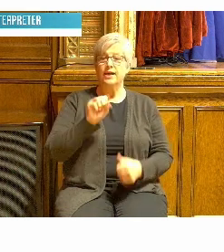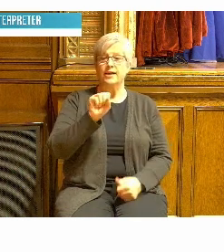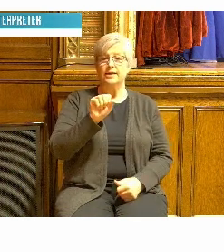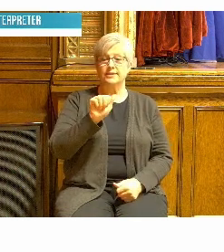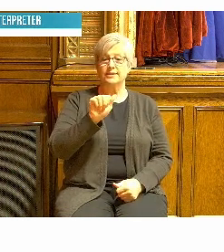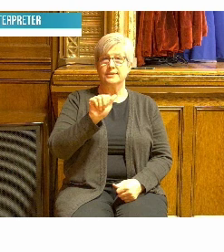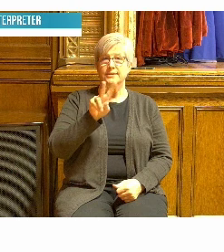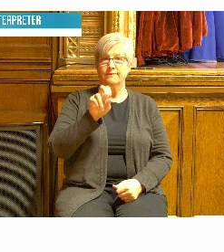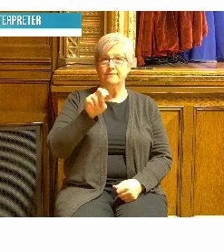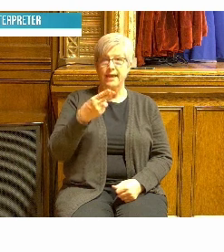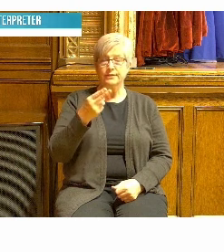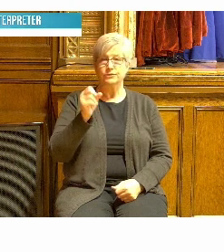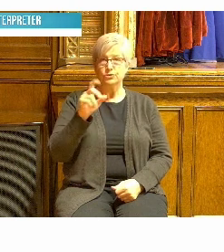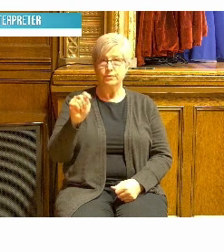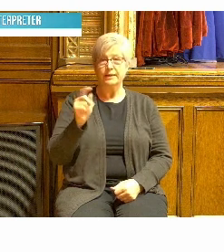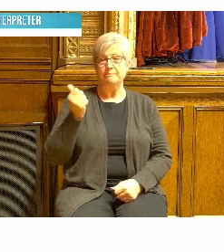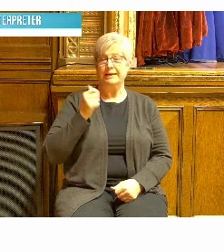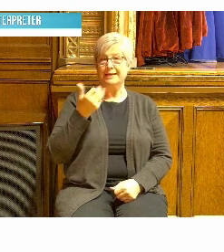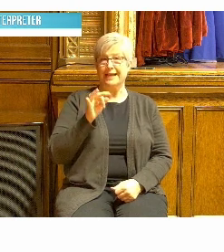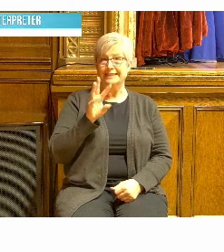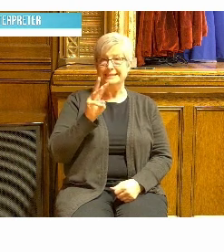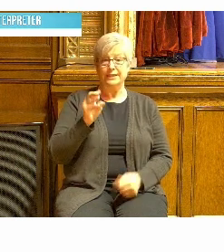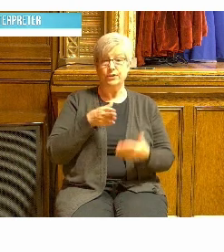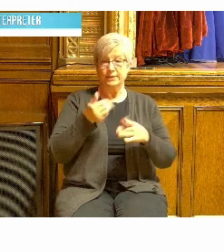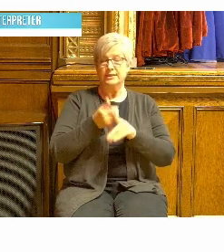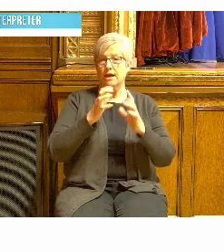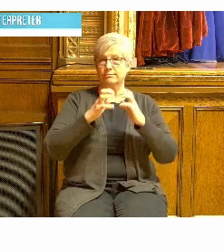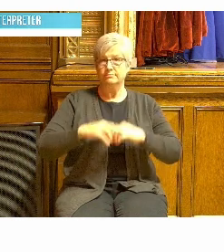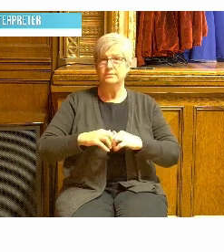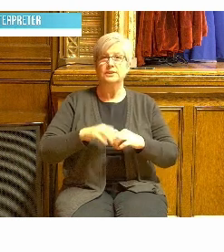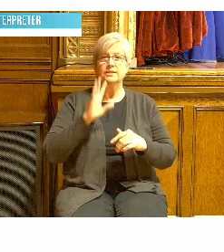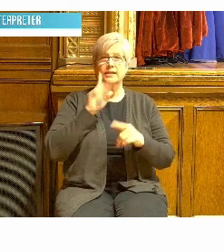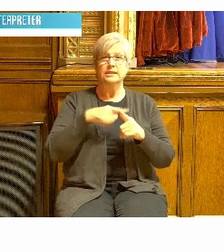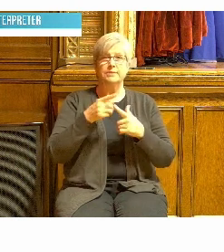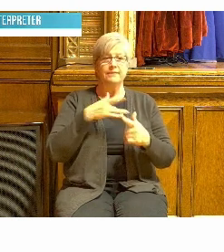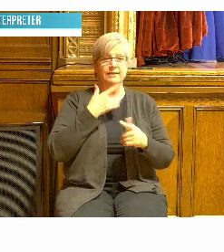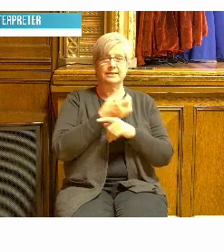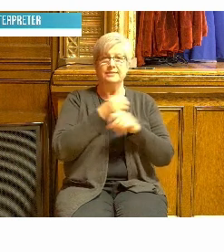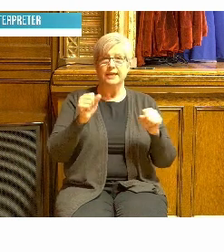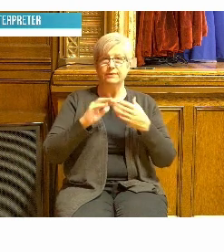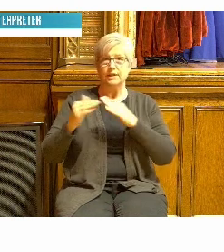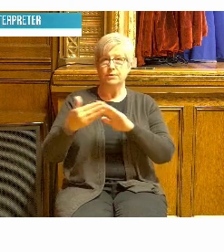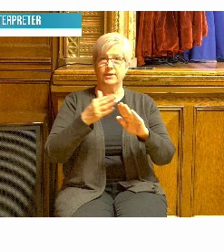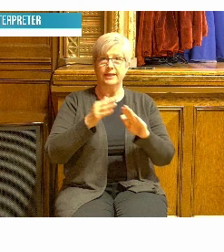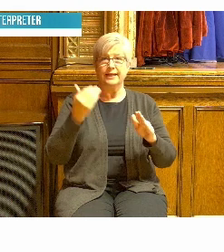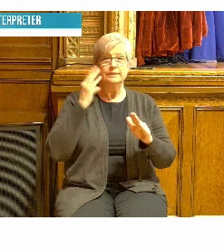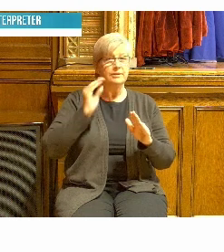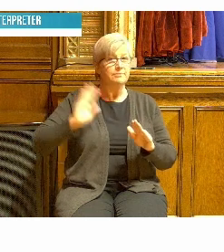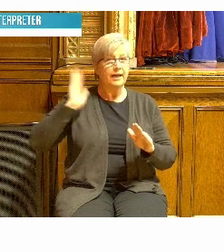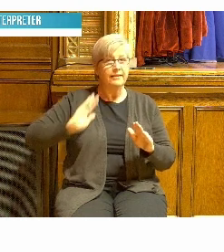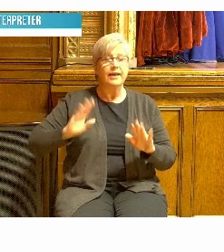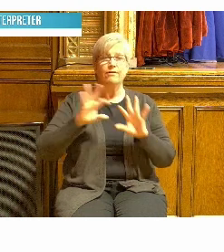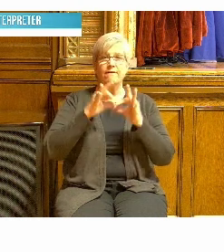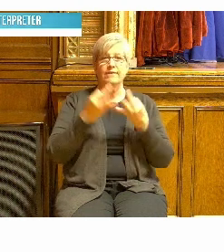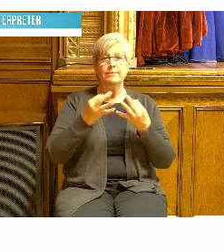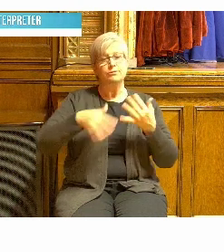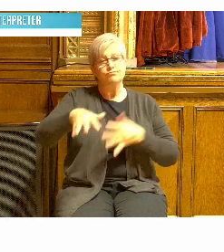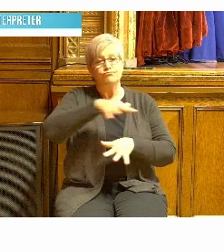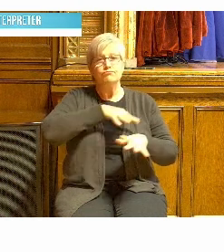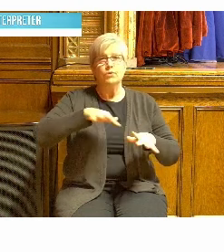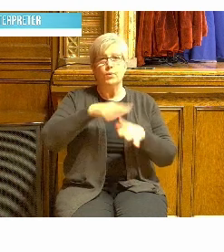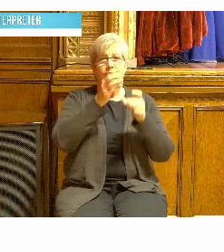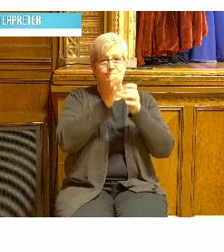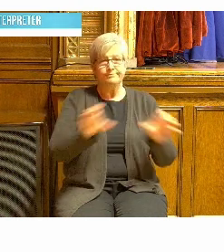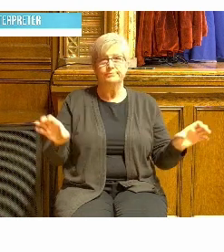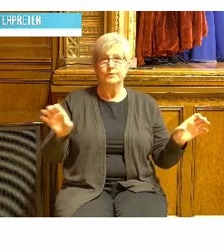it was mostly demolished in the late 1960s. She talks about a sense of safety and community she had there, the way her family and social group was split